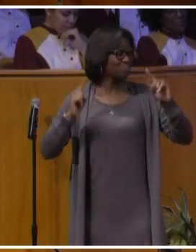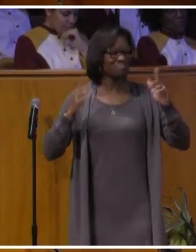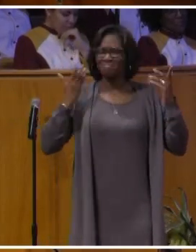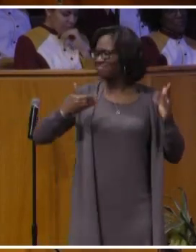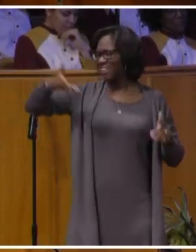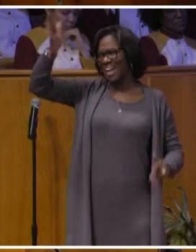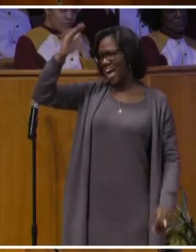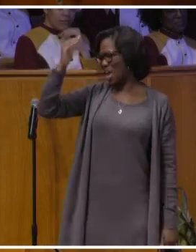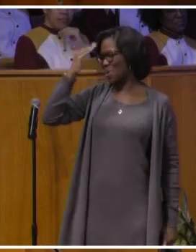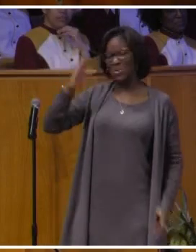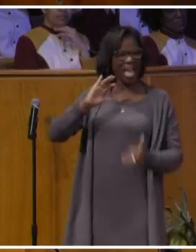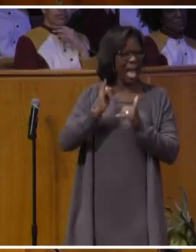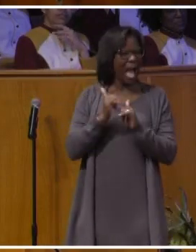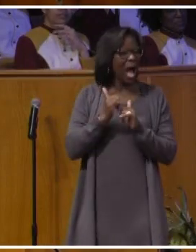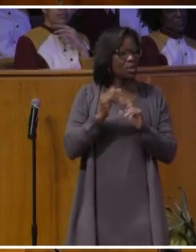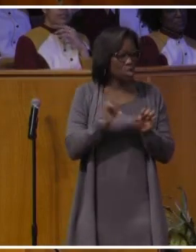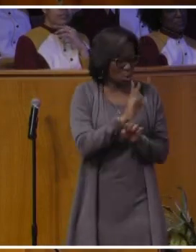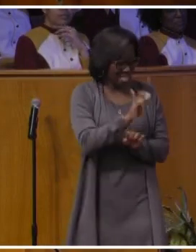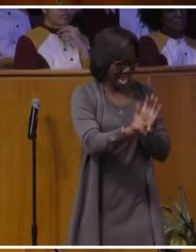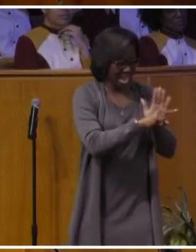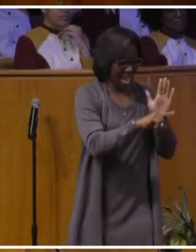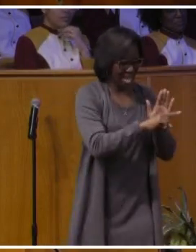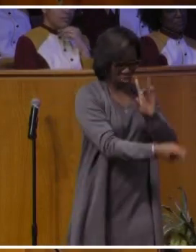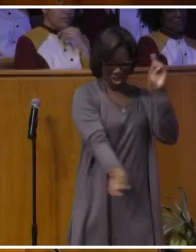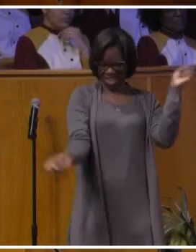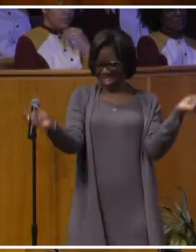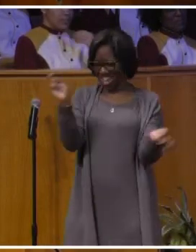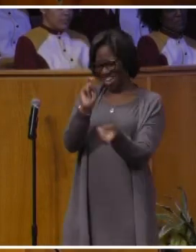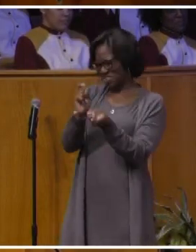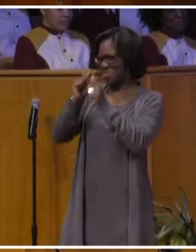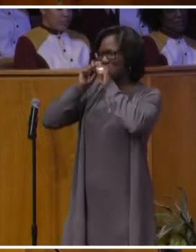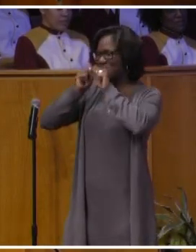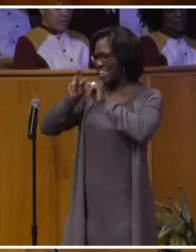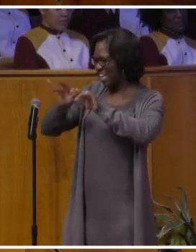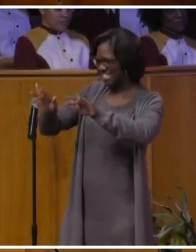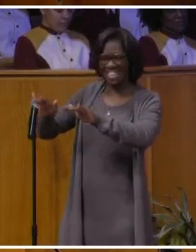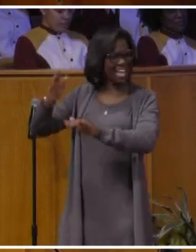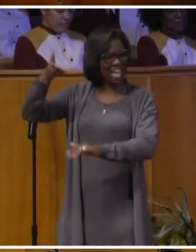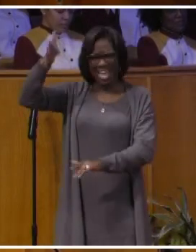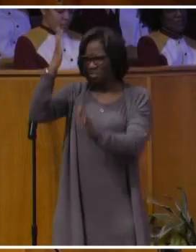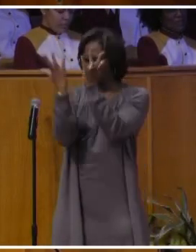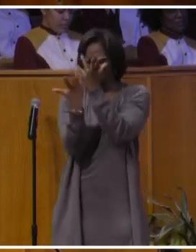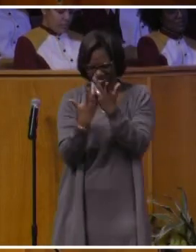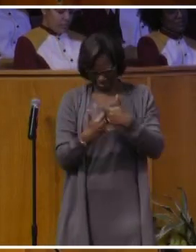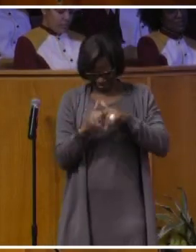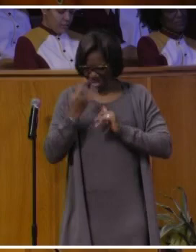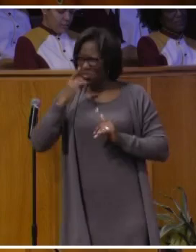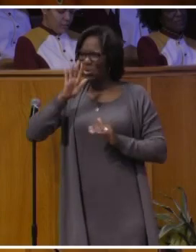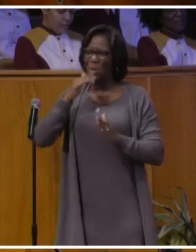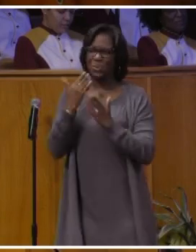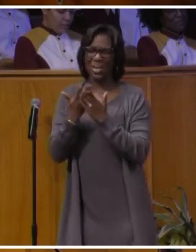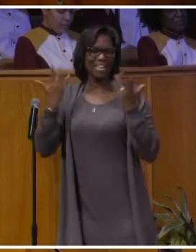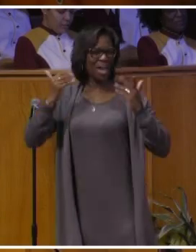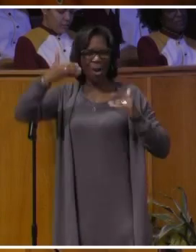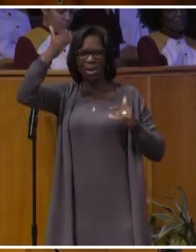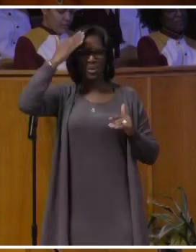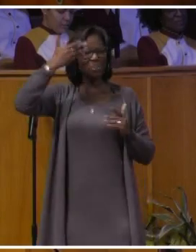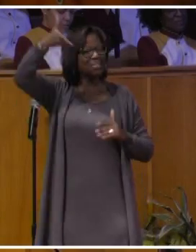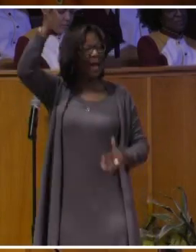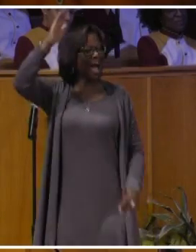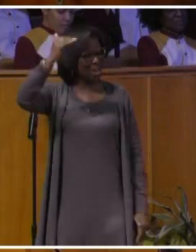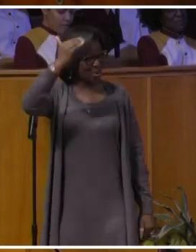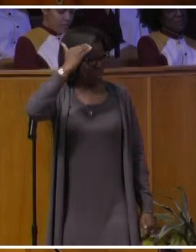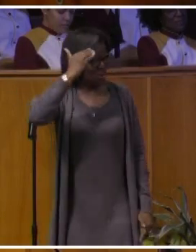God knows how to take what they meant for evil and work it together for your good. God